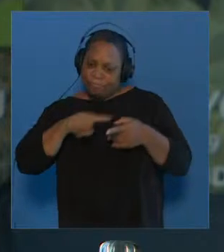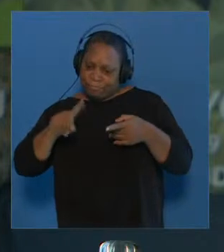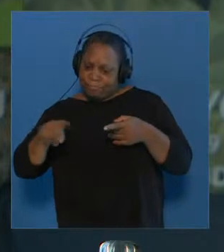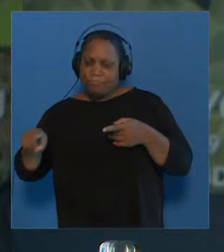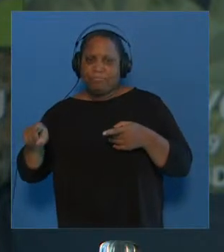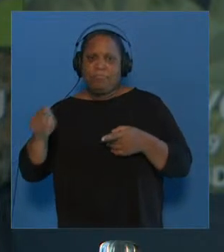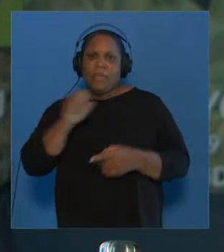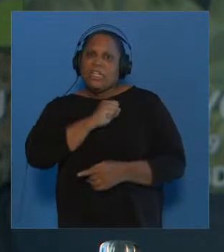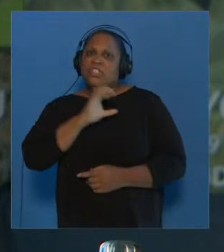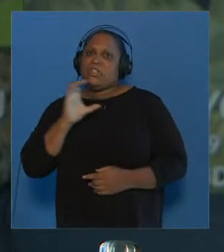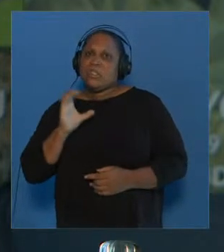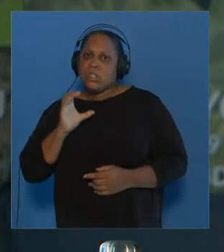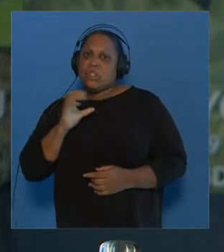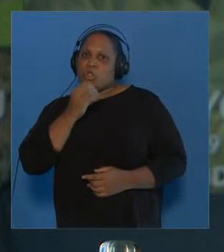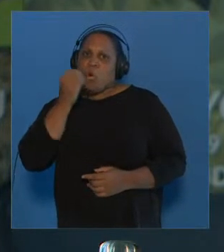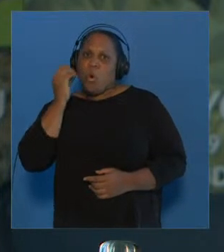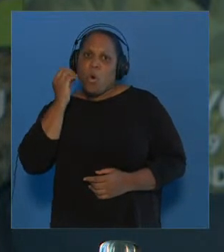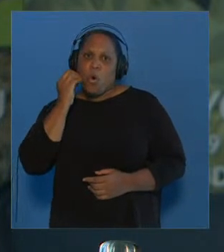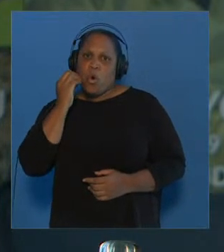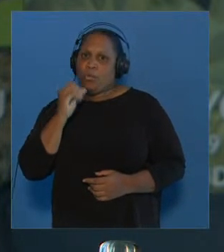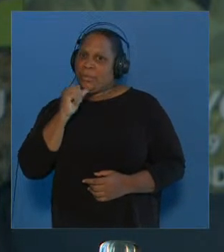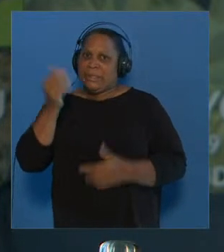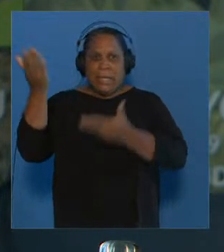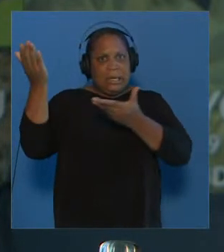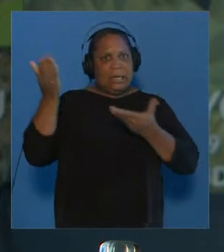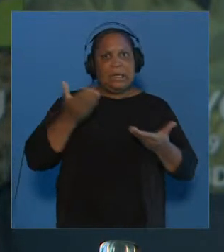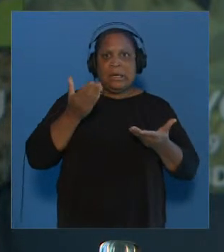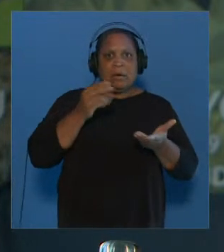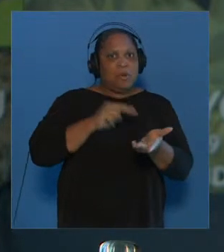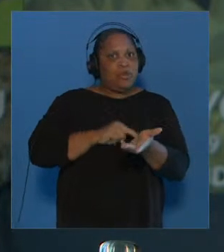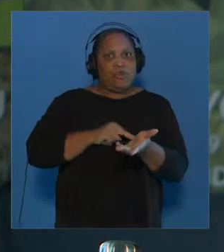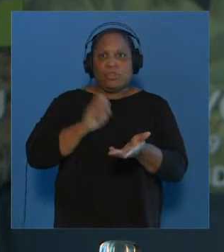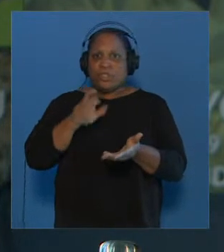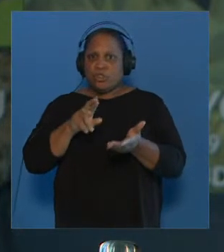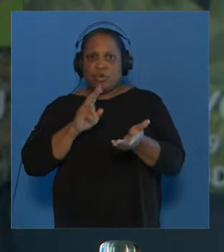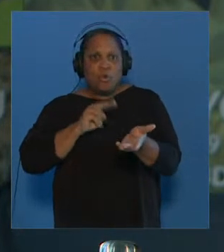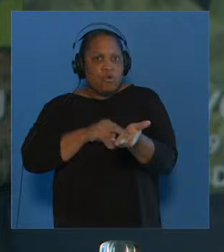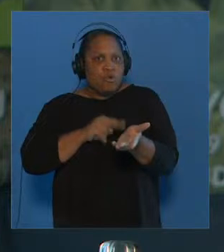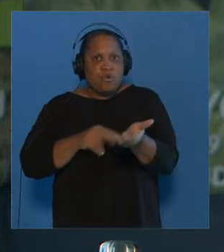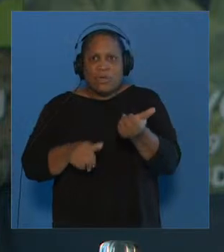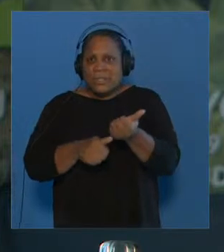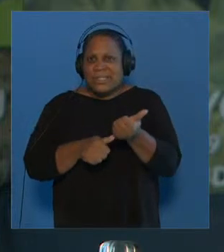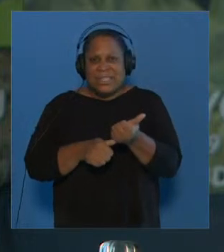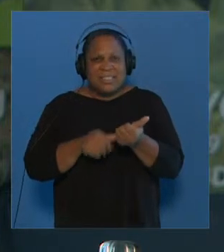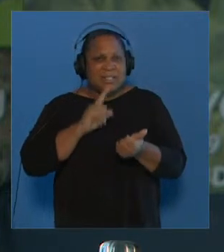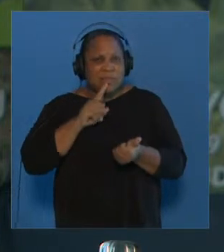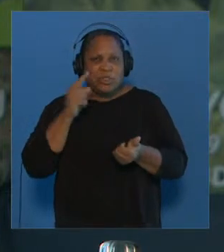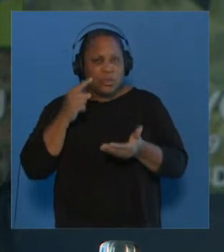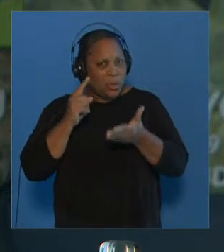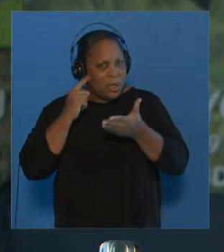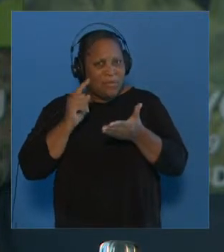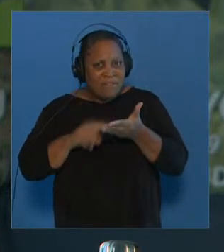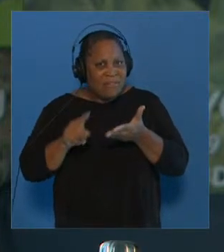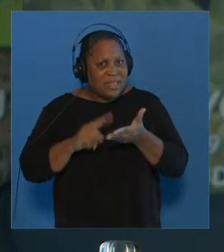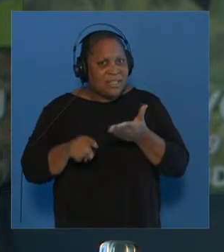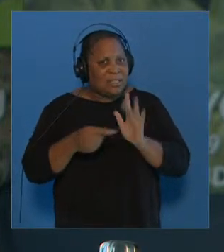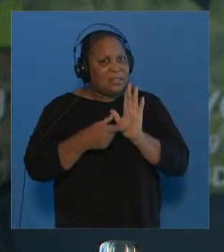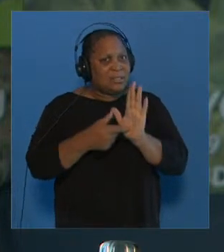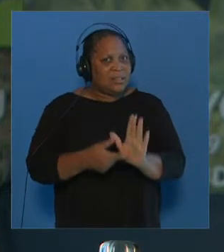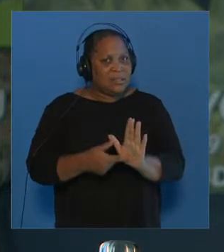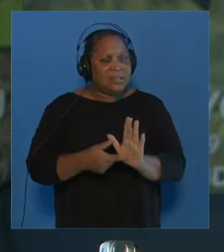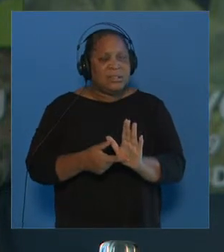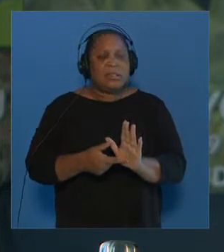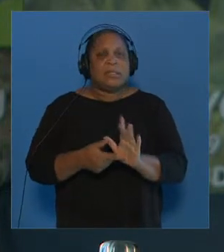seniors' homes were not brought in by nurses or nurses' aides. I'm not sure if your investigation indicates that. I'm